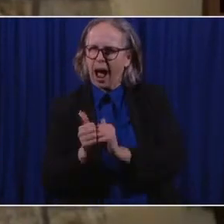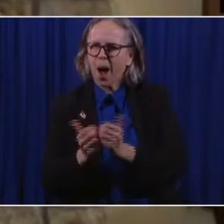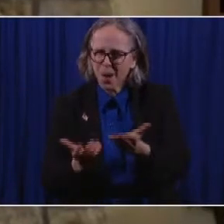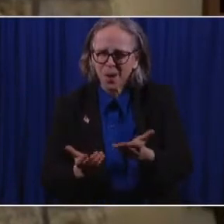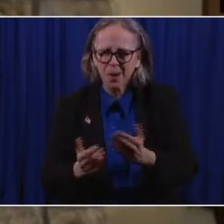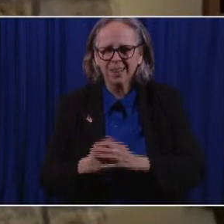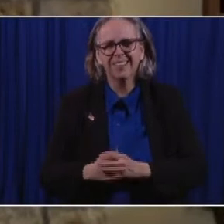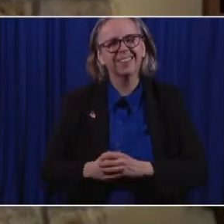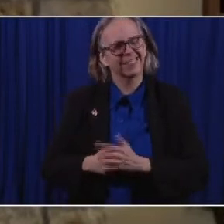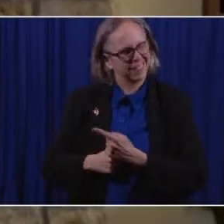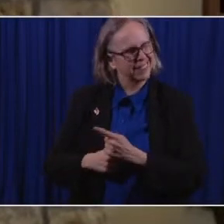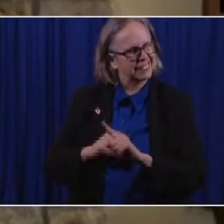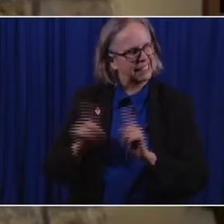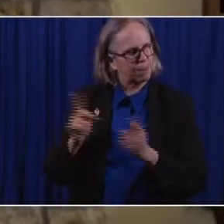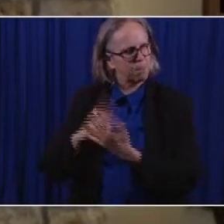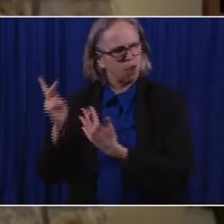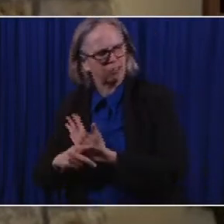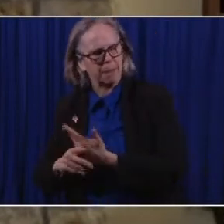on our nursing homes.